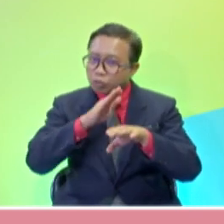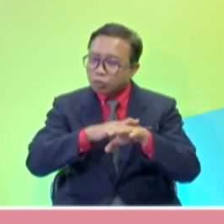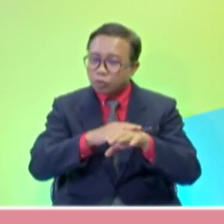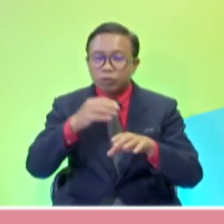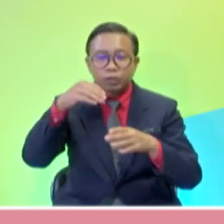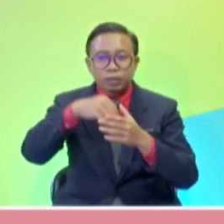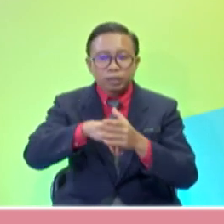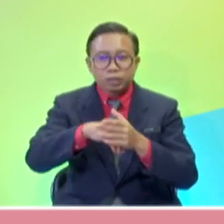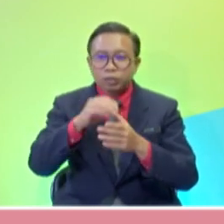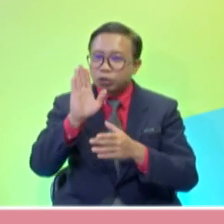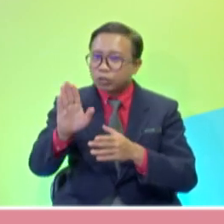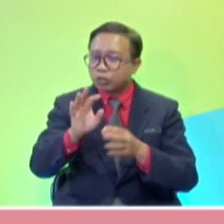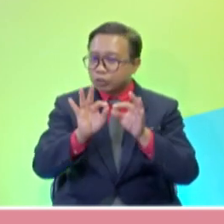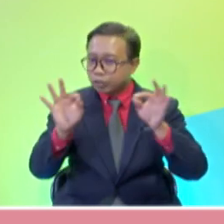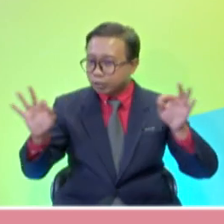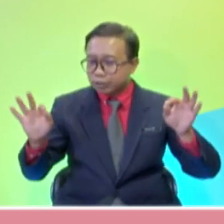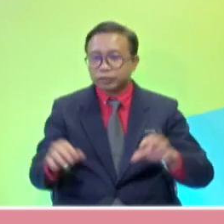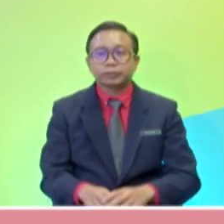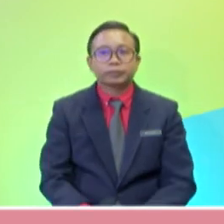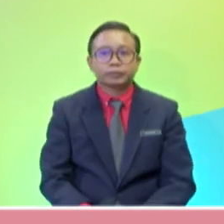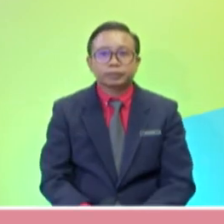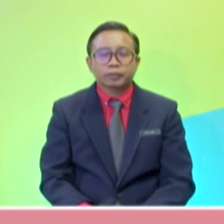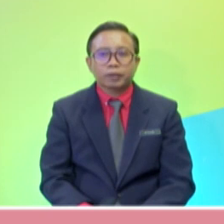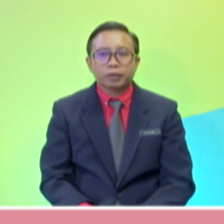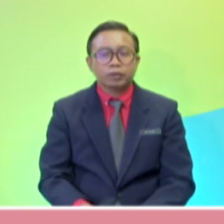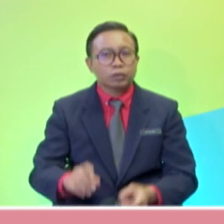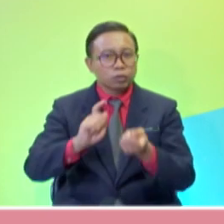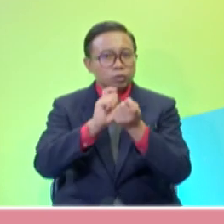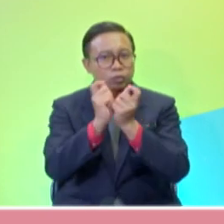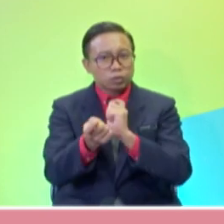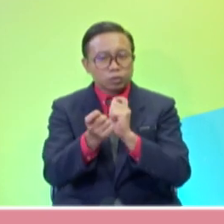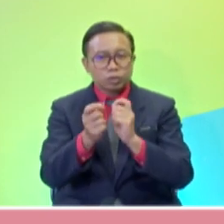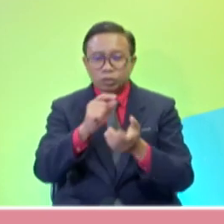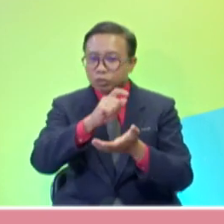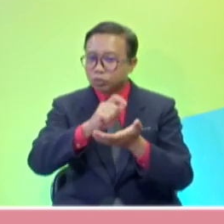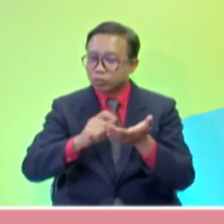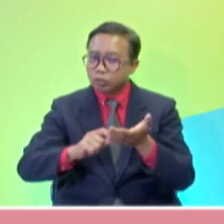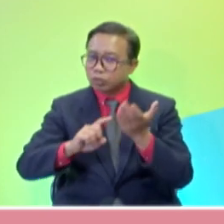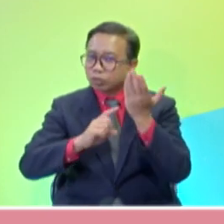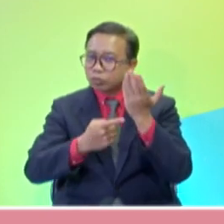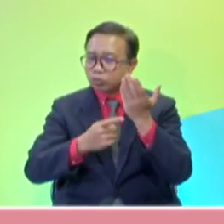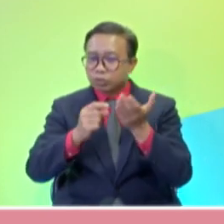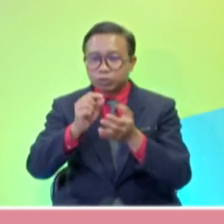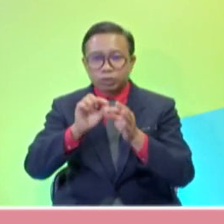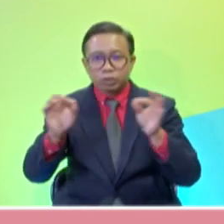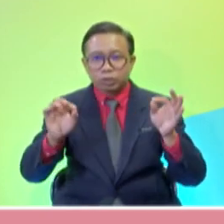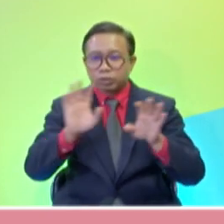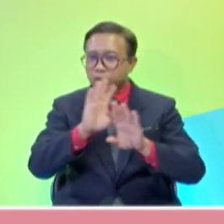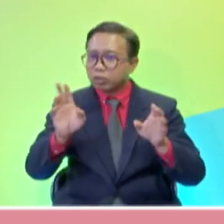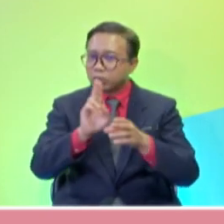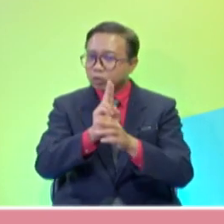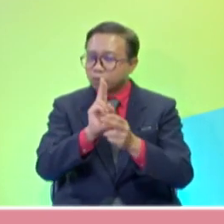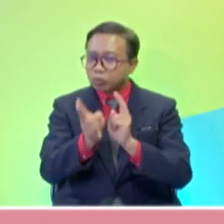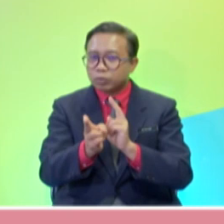in your sentence. They have to switch. Yes, you're going to rewrite the sentence without changing the